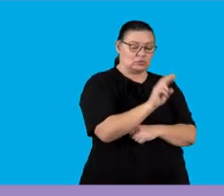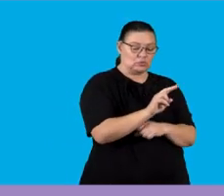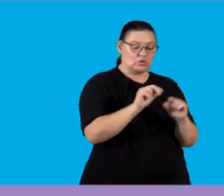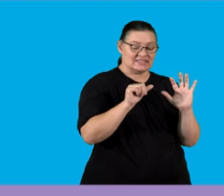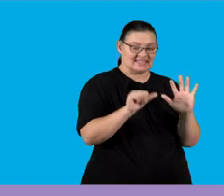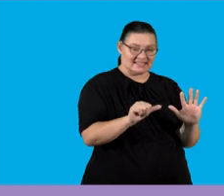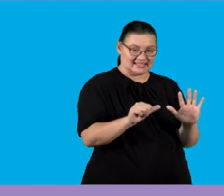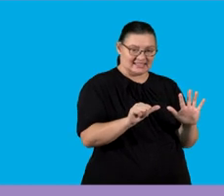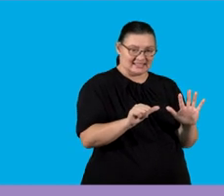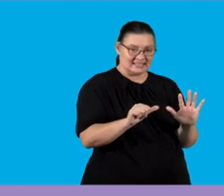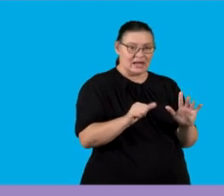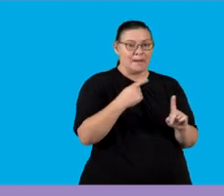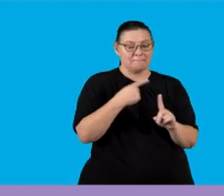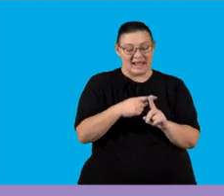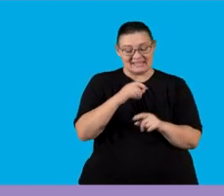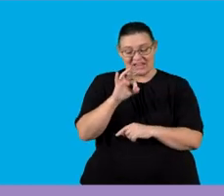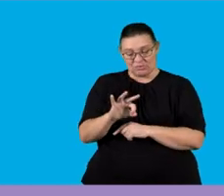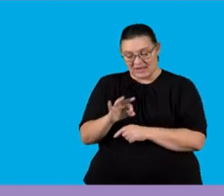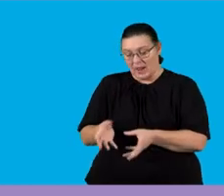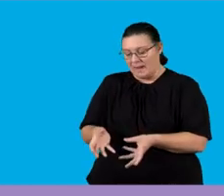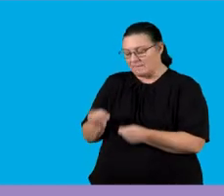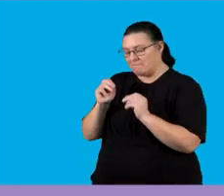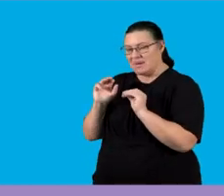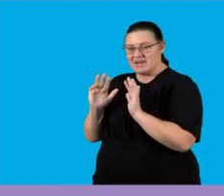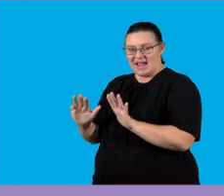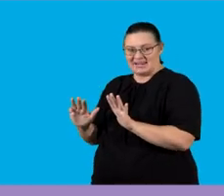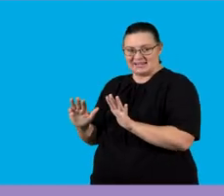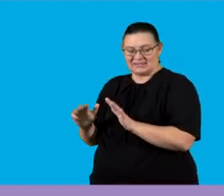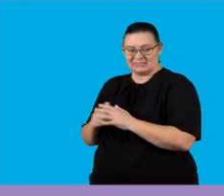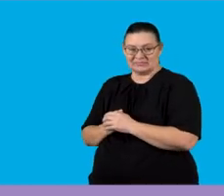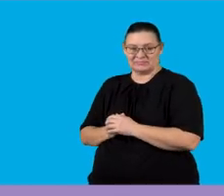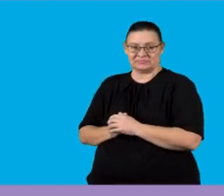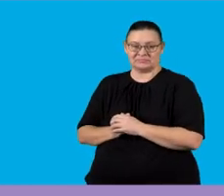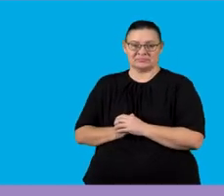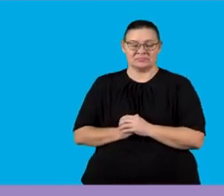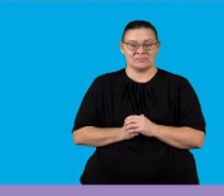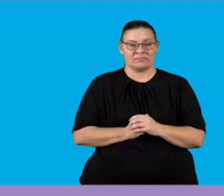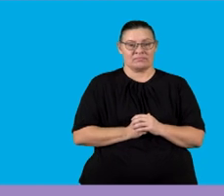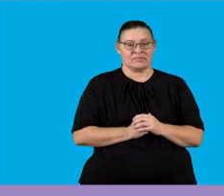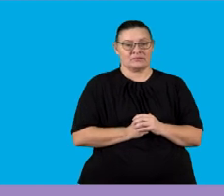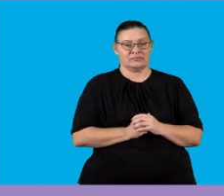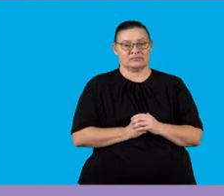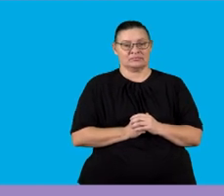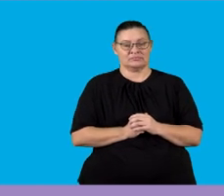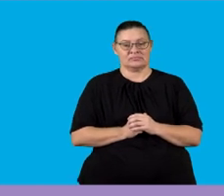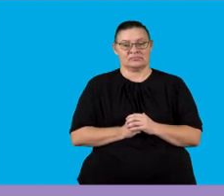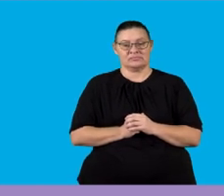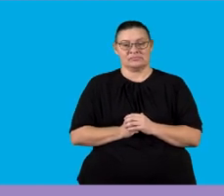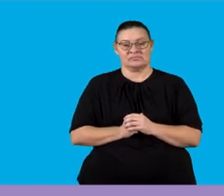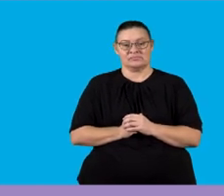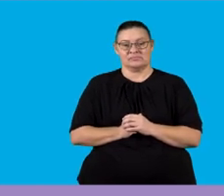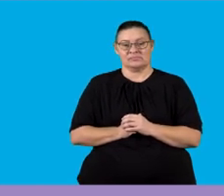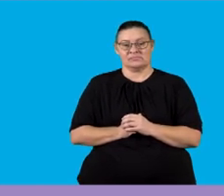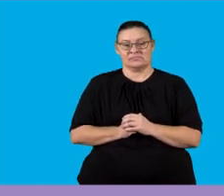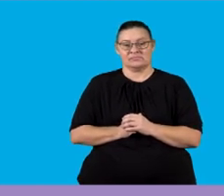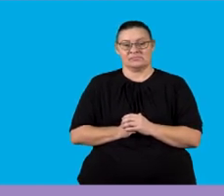difference. 3 multiplied by 2 is indeed a 6. And how do we move from the 6 to the 9? Yes, we are going